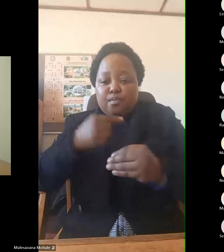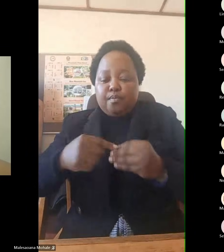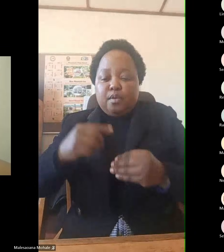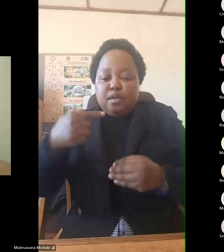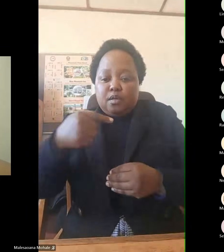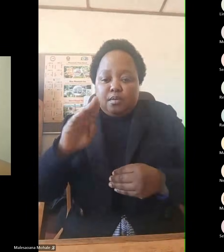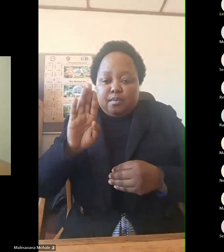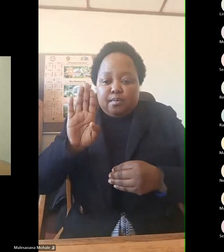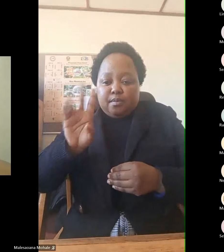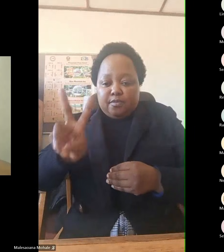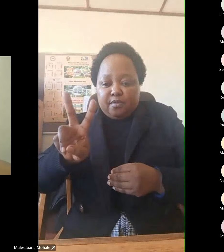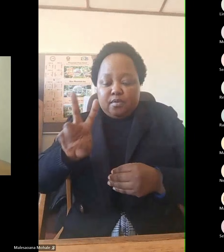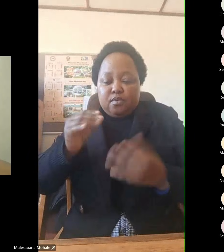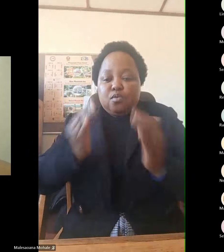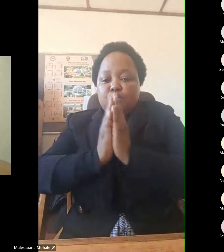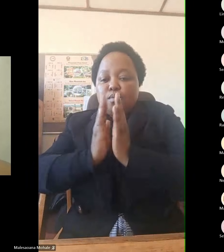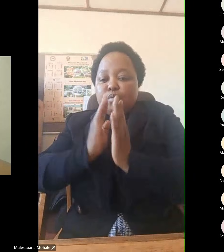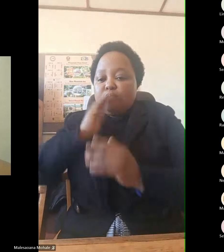floor.